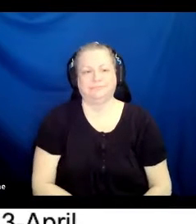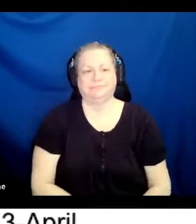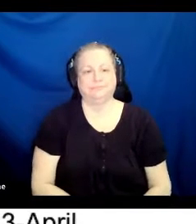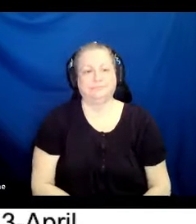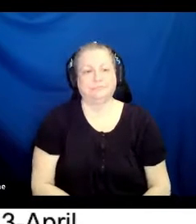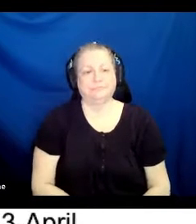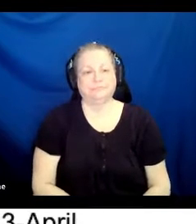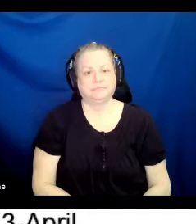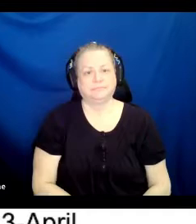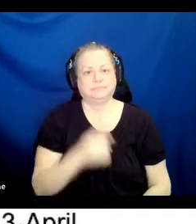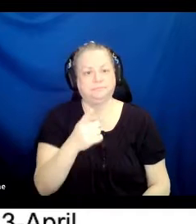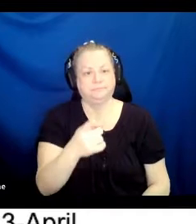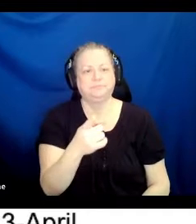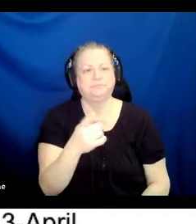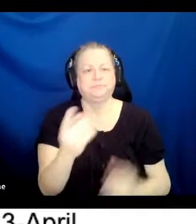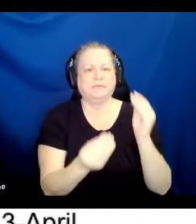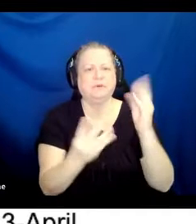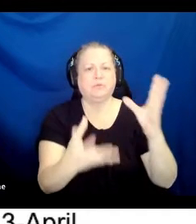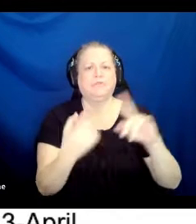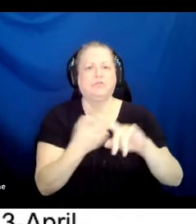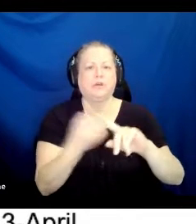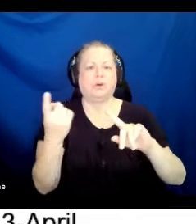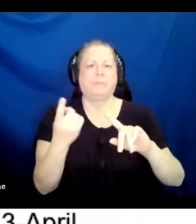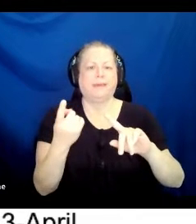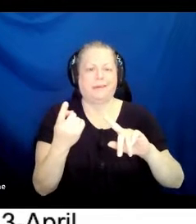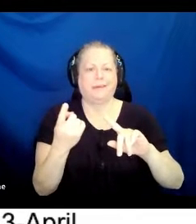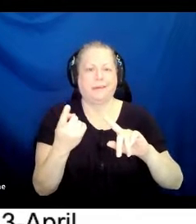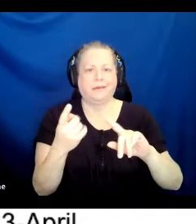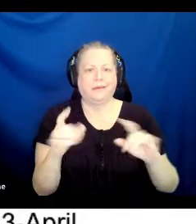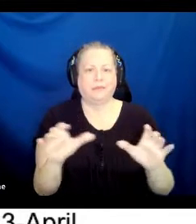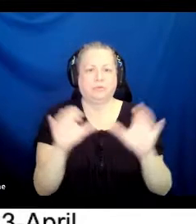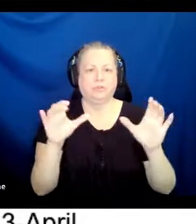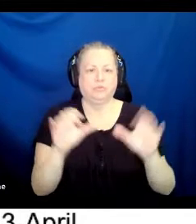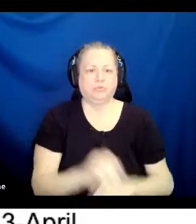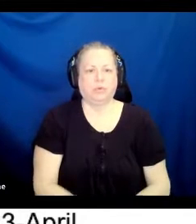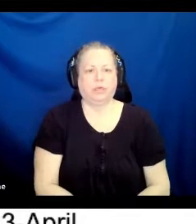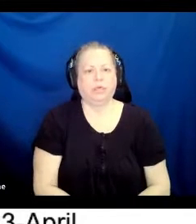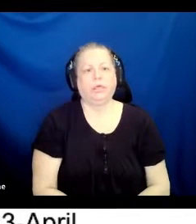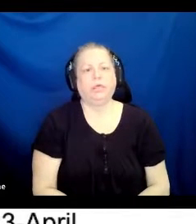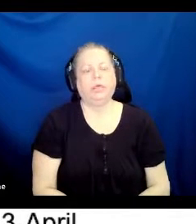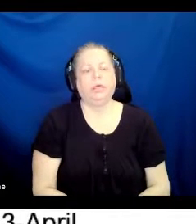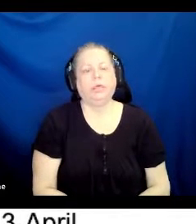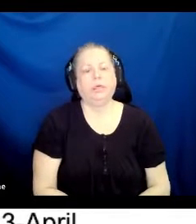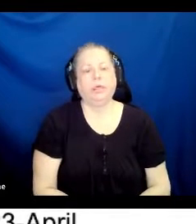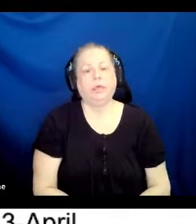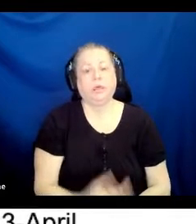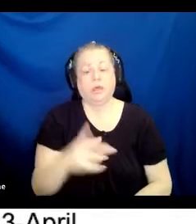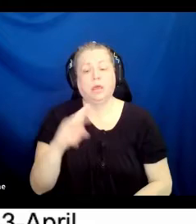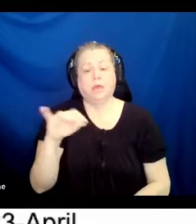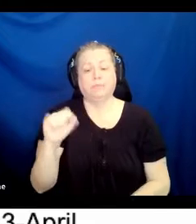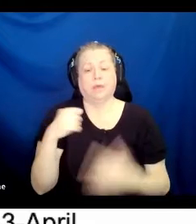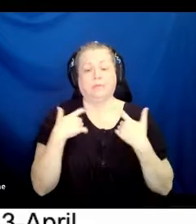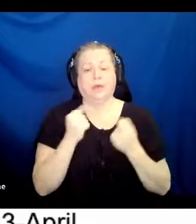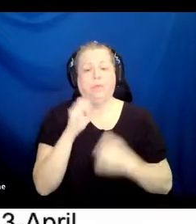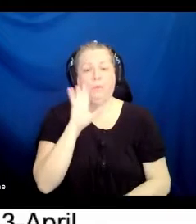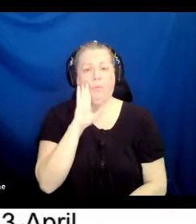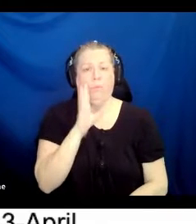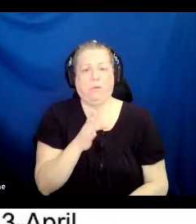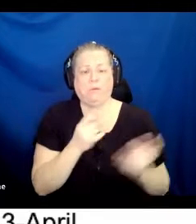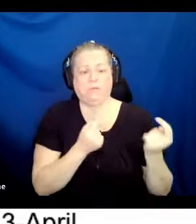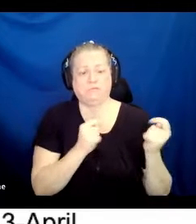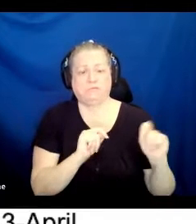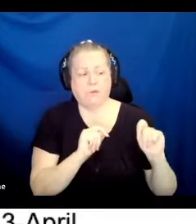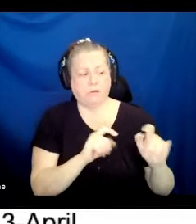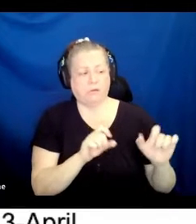is a note on automatic renewals. As I stated before, whenever possible, MassHealth will attempt to automatically process a